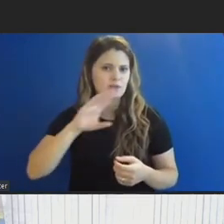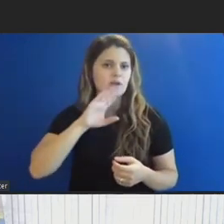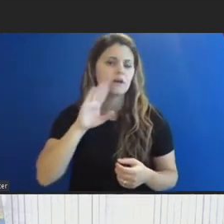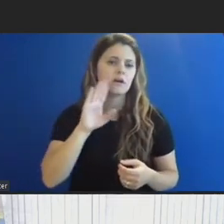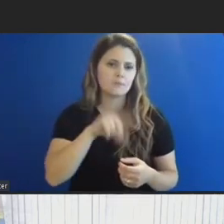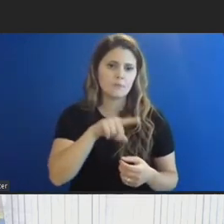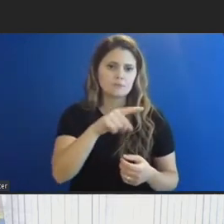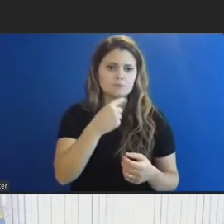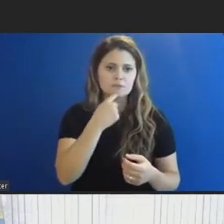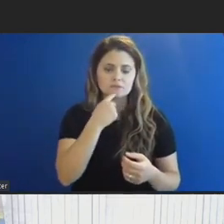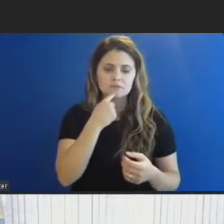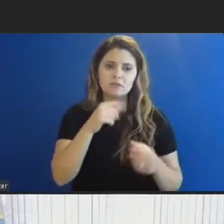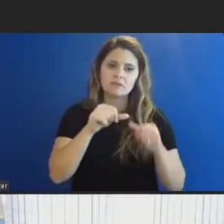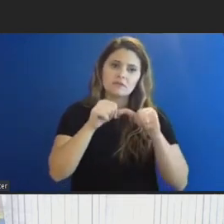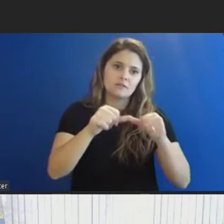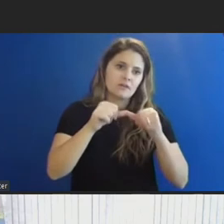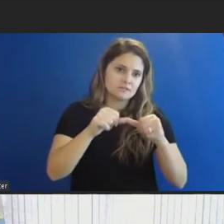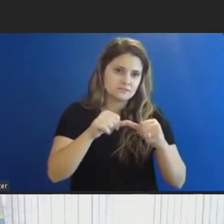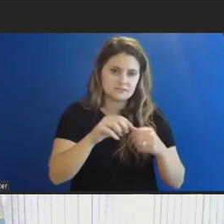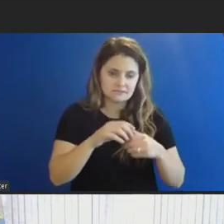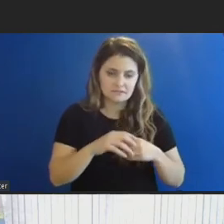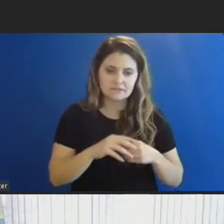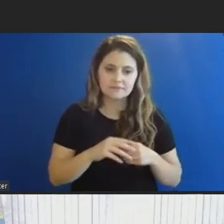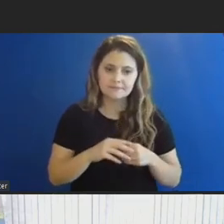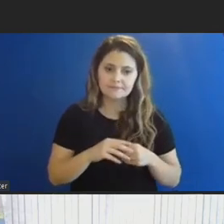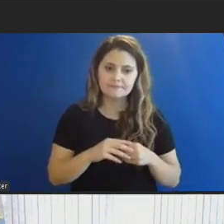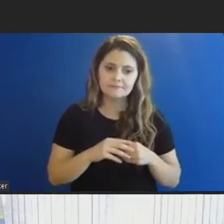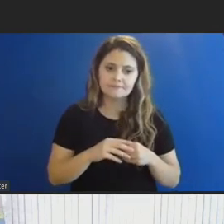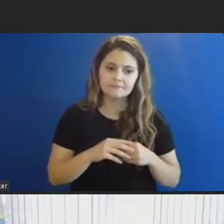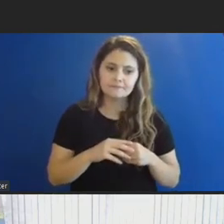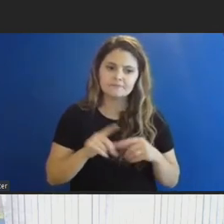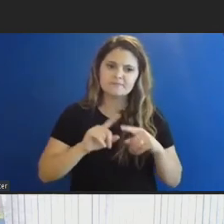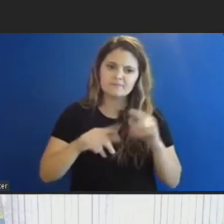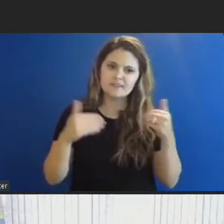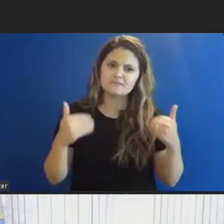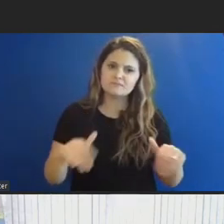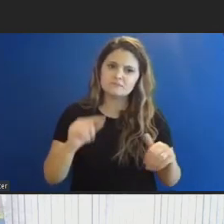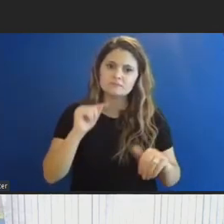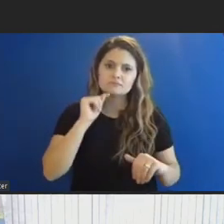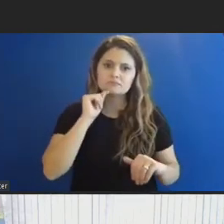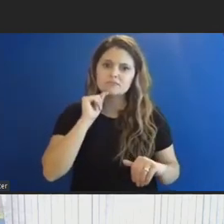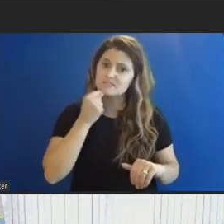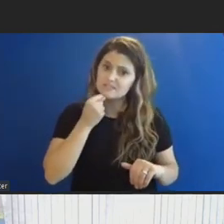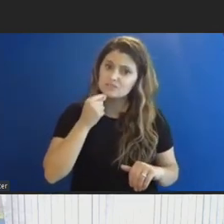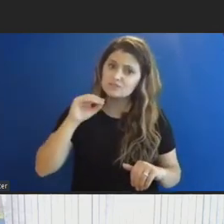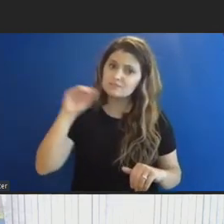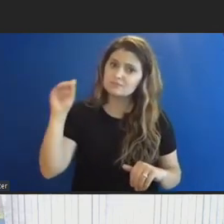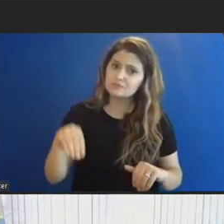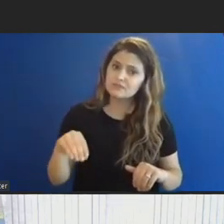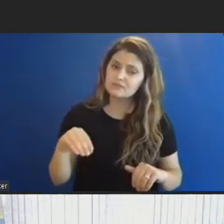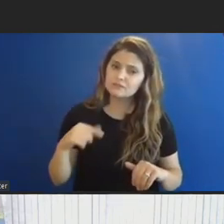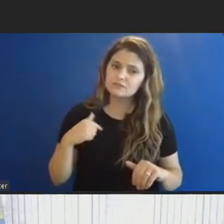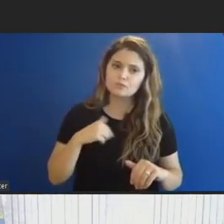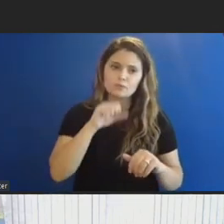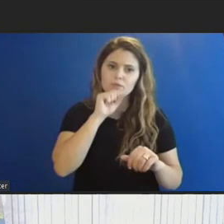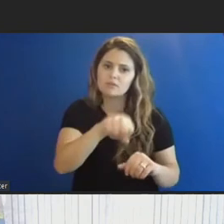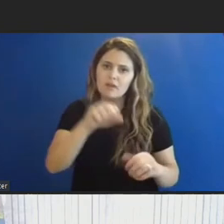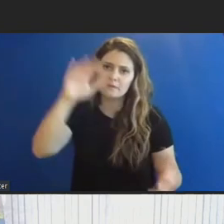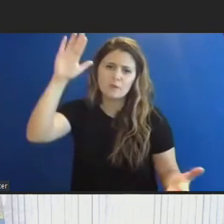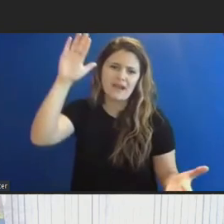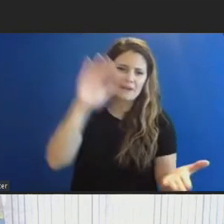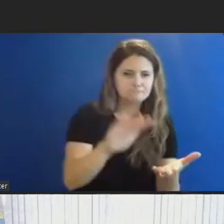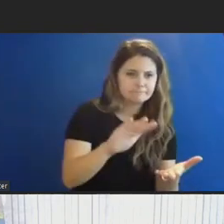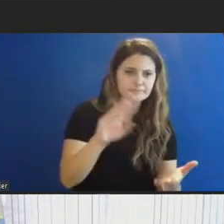August constantly on this, but it's a very serious percentage. And we would all love to get down to that